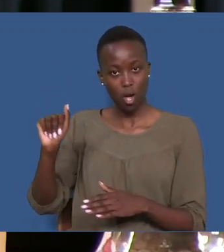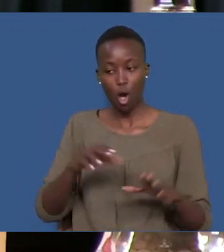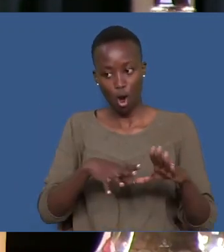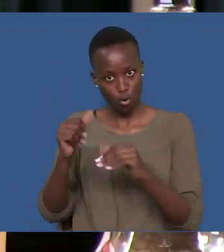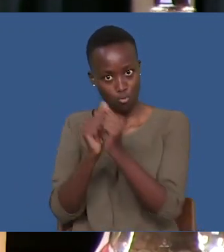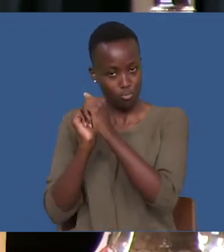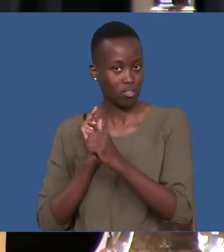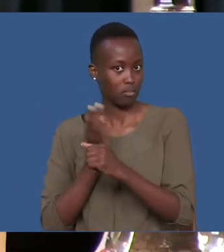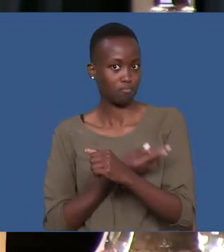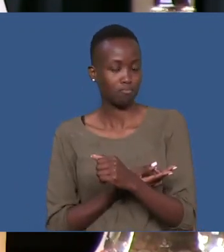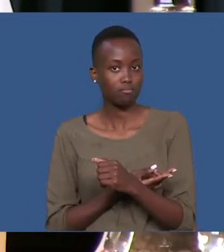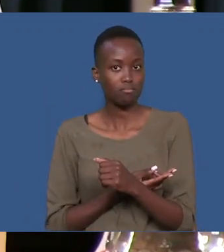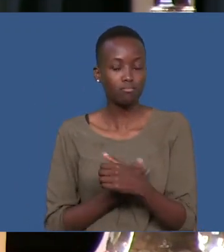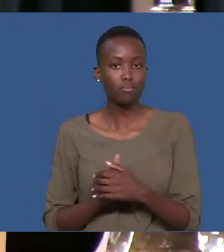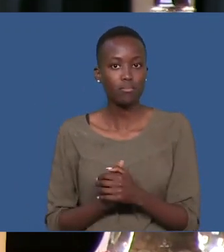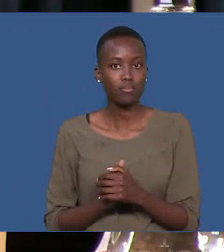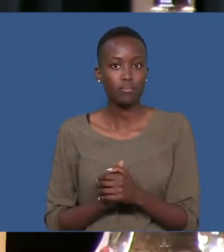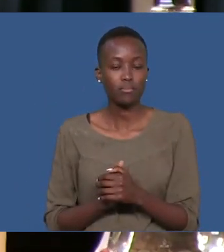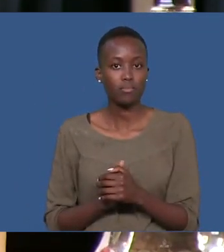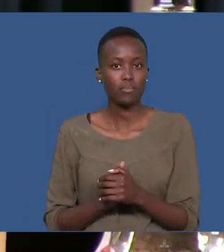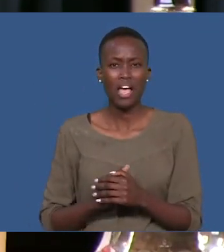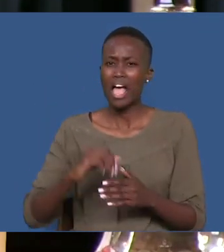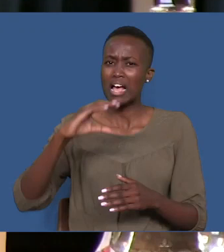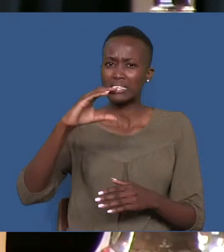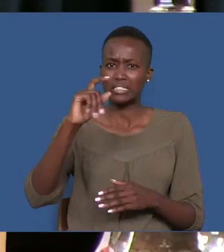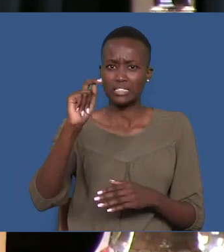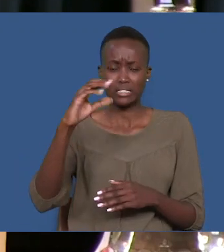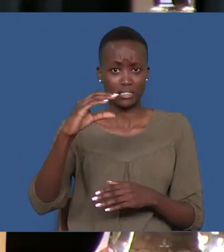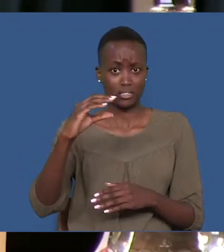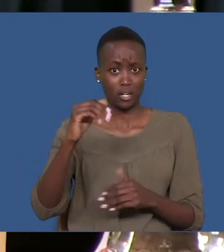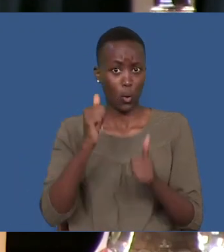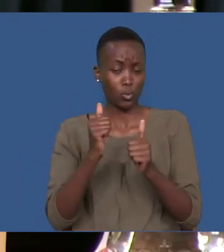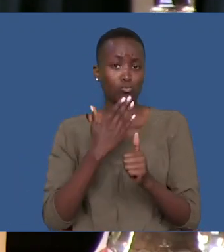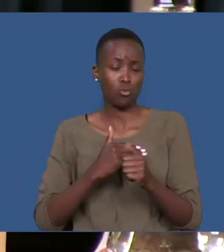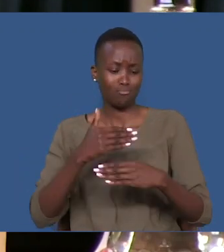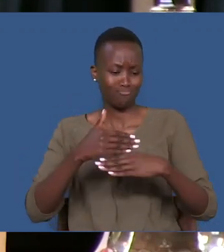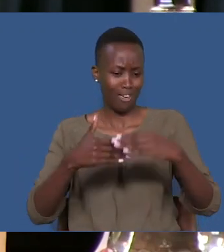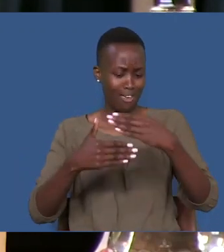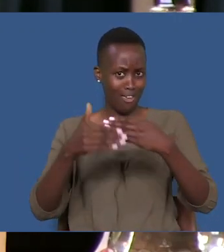The CTC that we are so much struggling as a church to come up with.